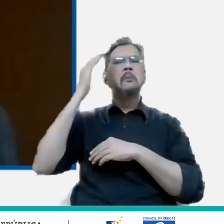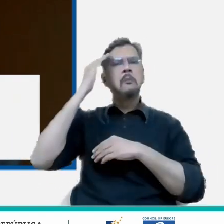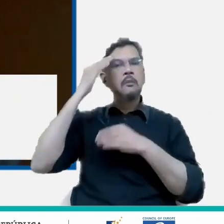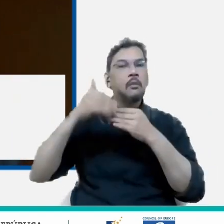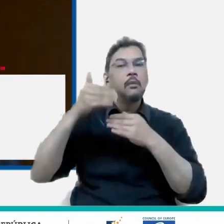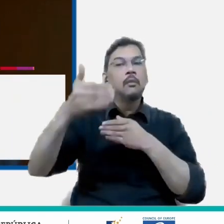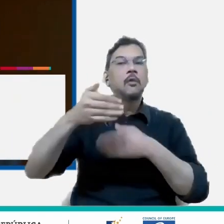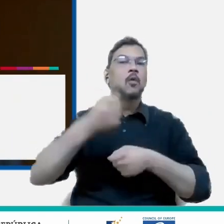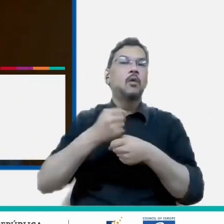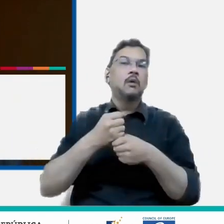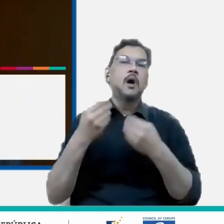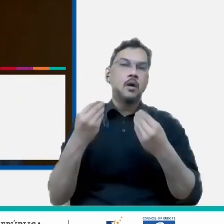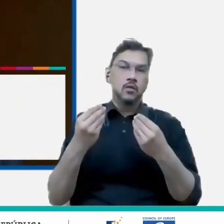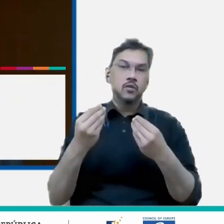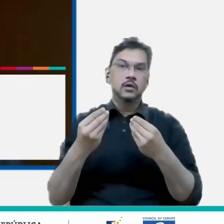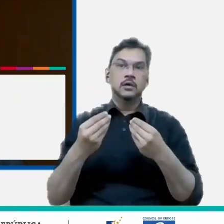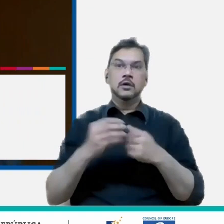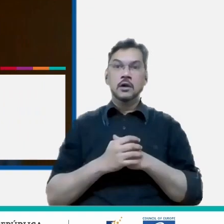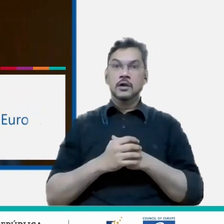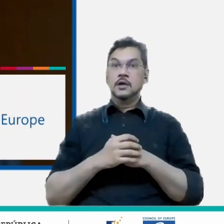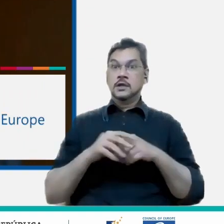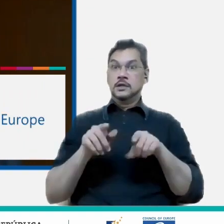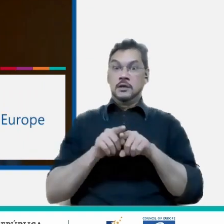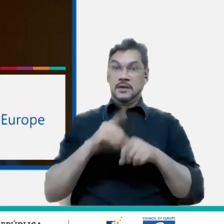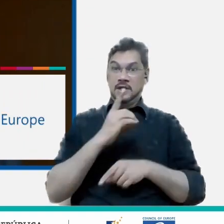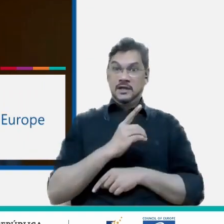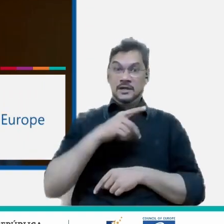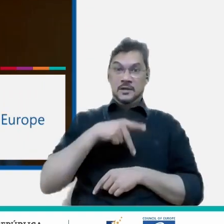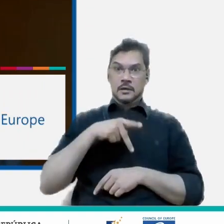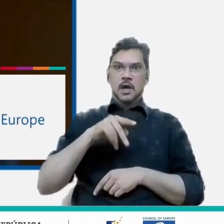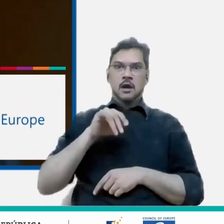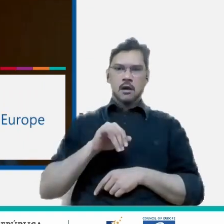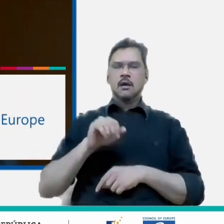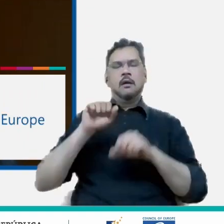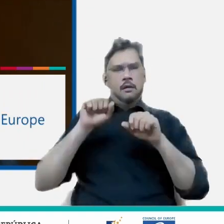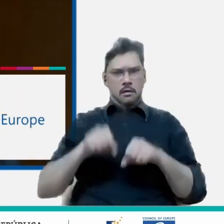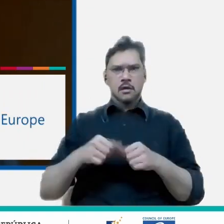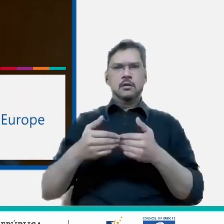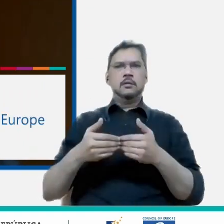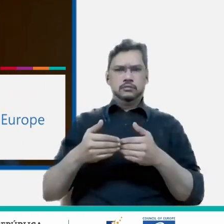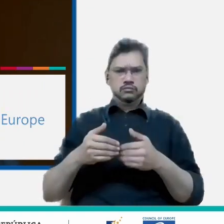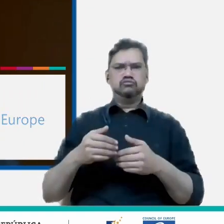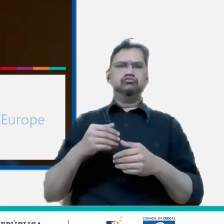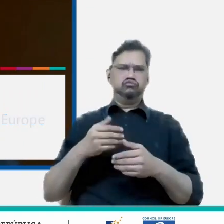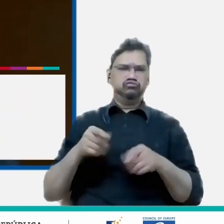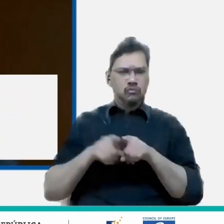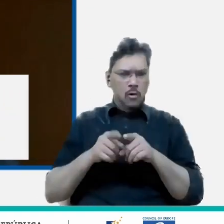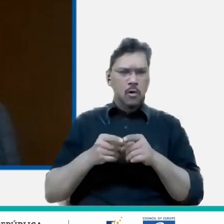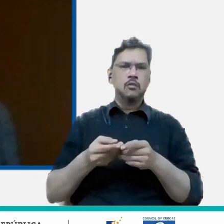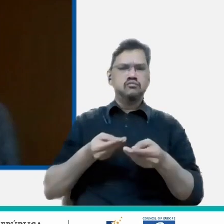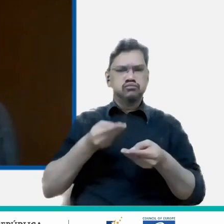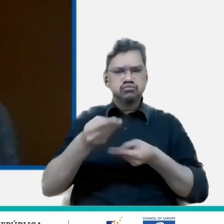all of them and that DPPI still contributes to the growth of knowledge and capacities in the region of Southeastern